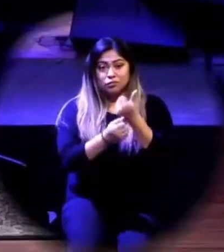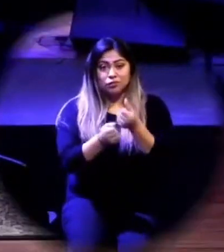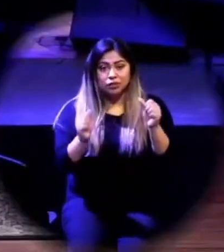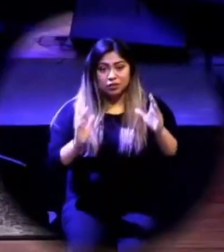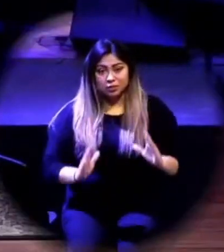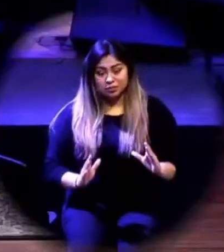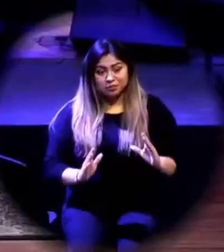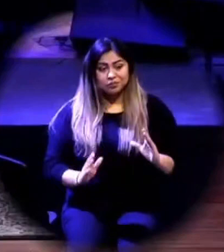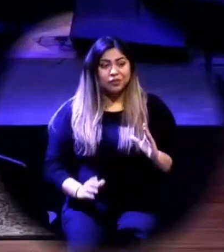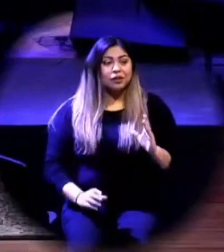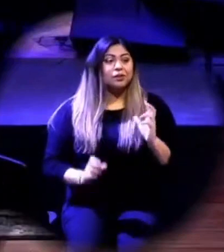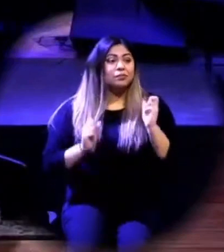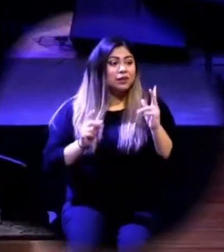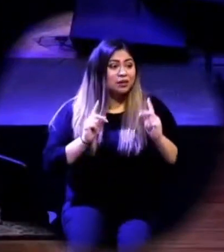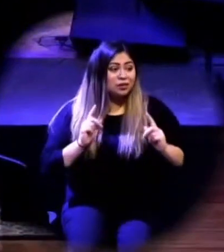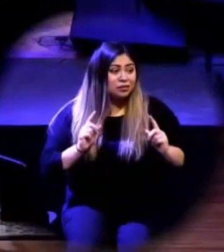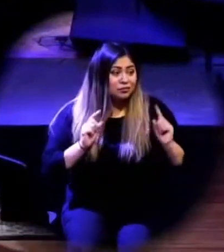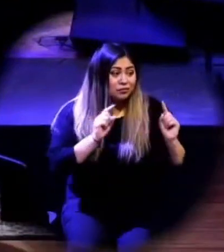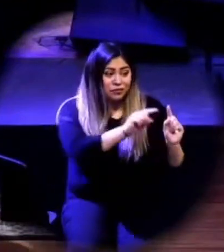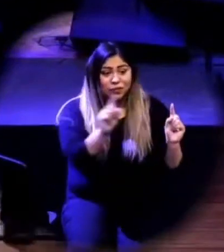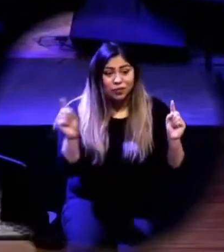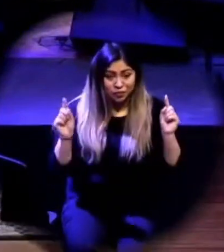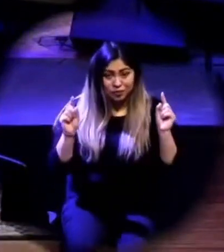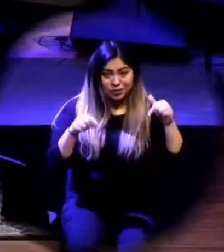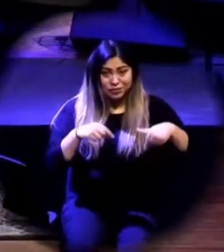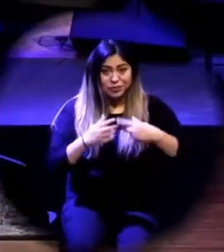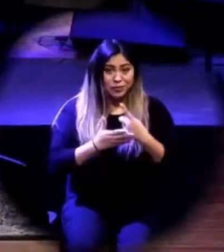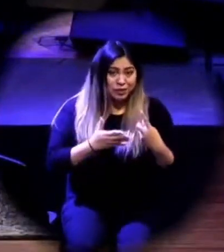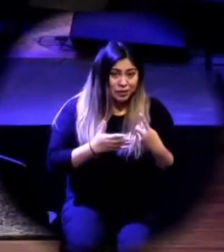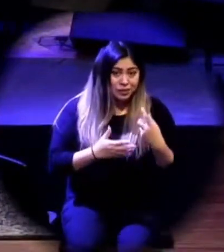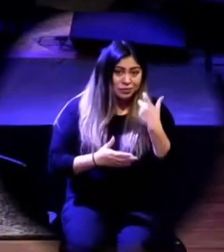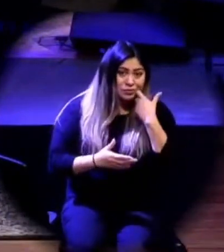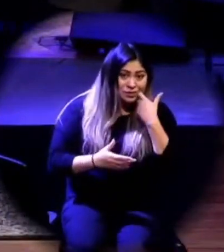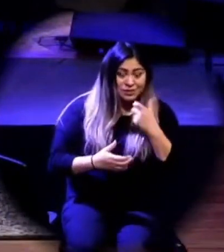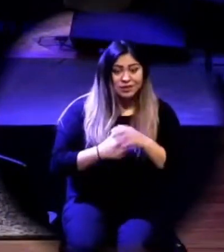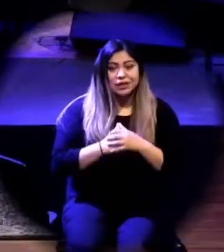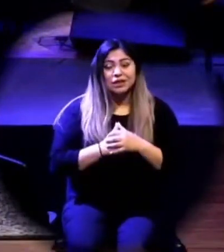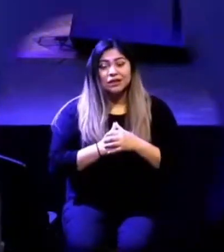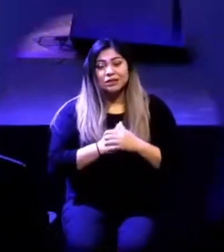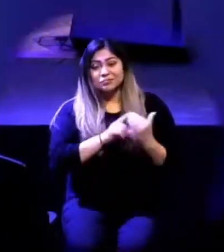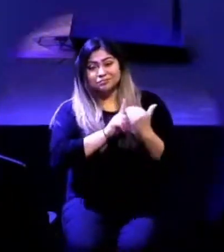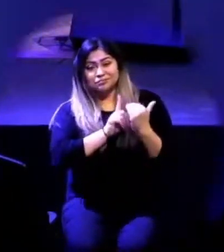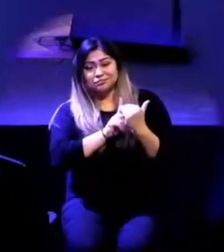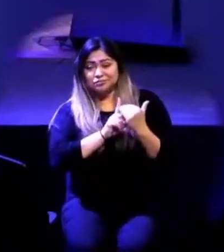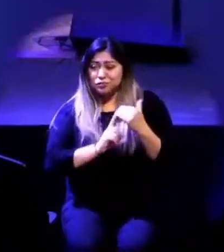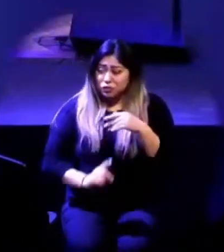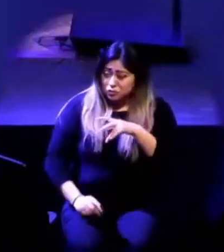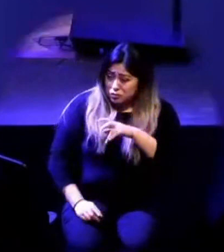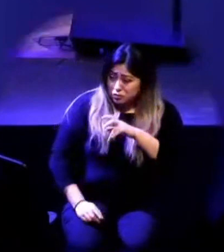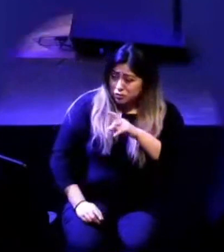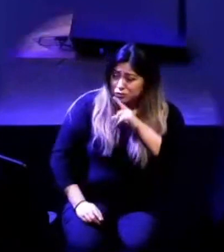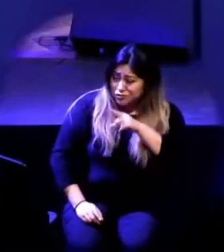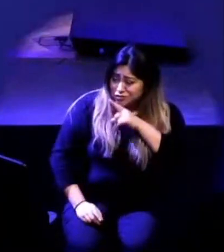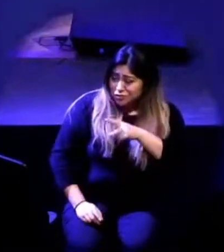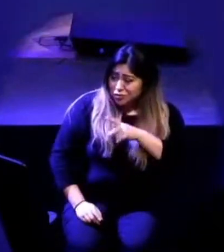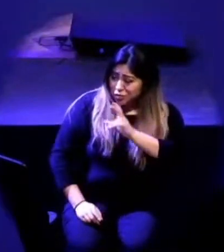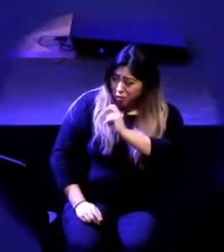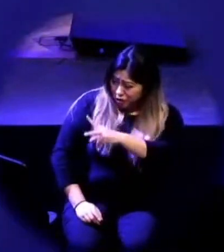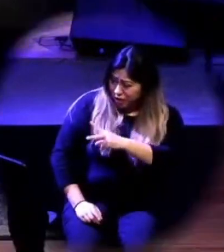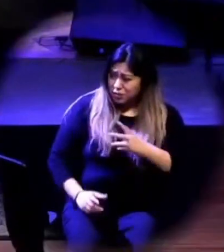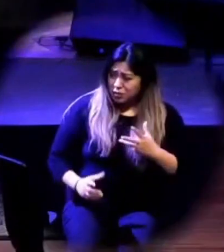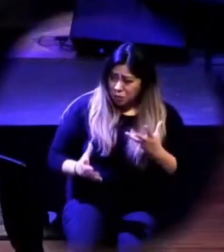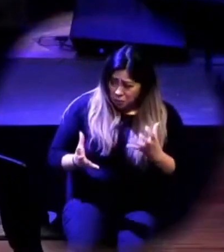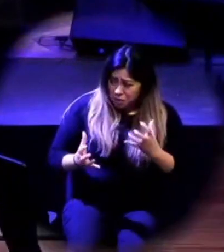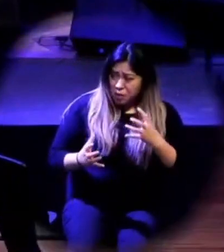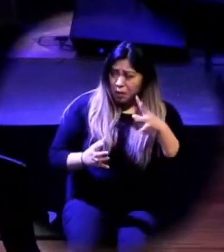had a few of you over the course of this week, and even a couple of you this morning, say, are you sure this is what you want to preach